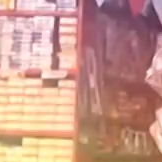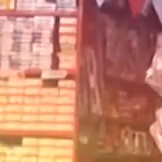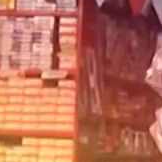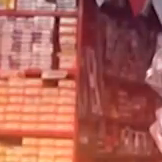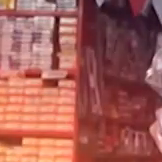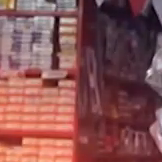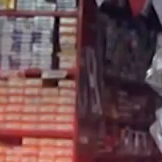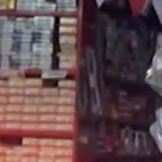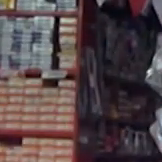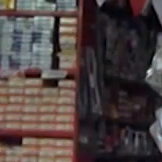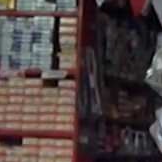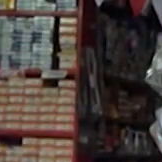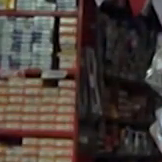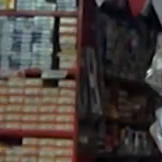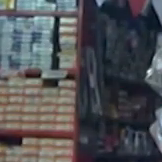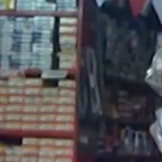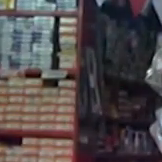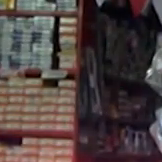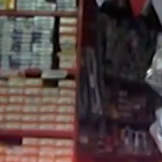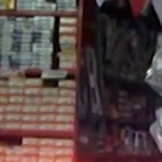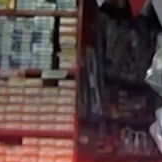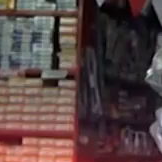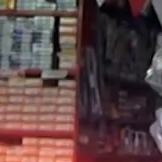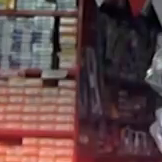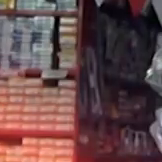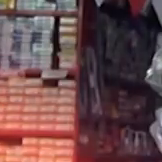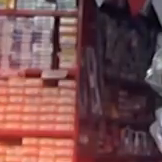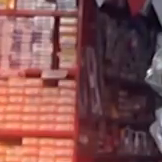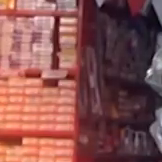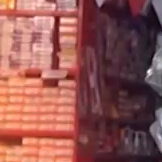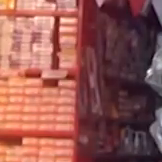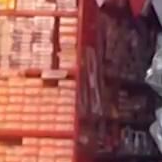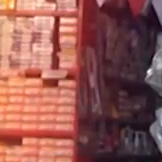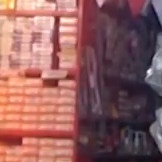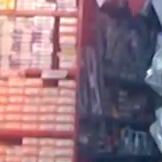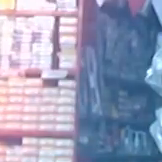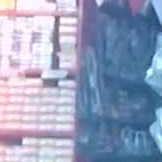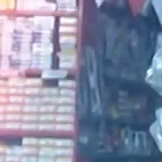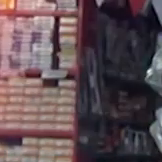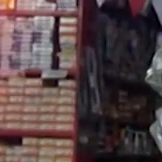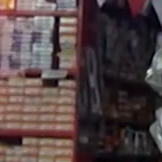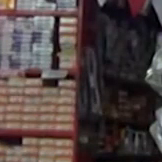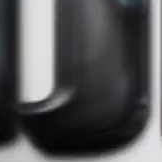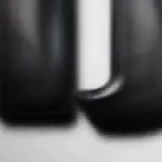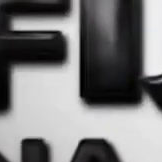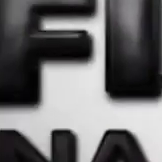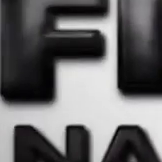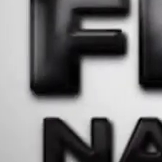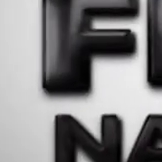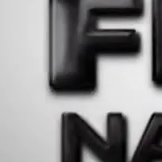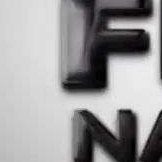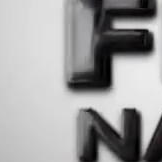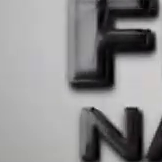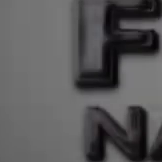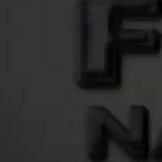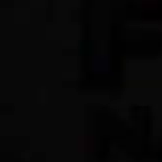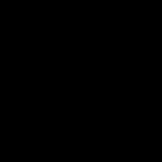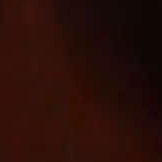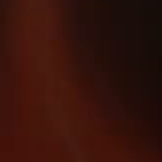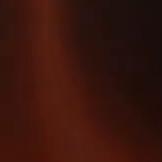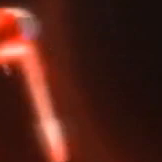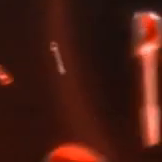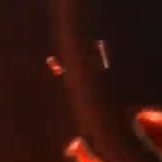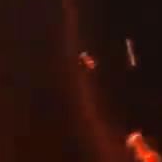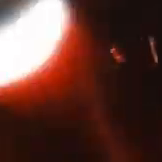Pula natang ko PRASAD ng karse, go erkraki. Do televizyon na parang na Radio Fiji 1 nandom ibit. Radio Fiji 1 nandom